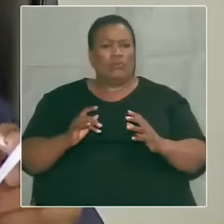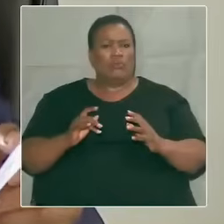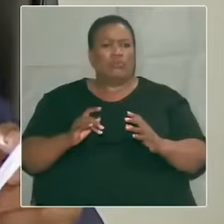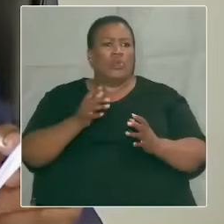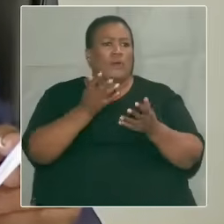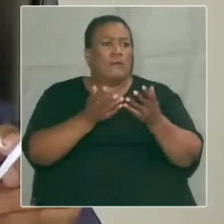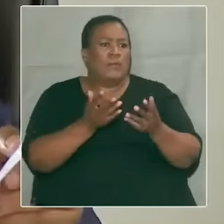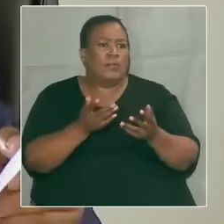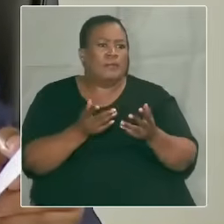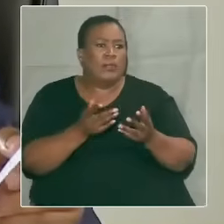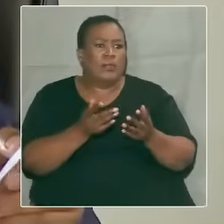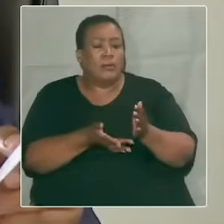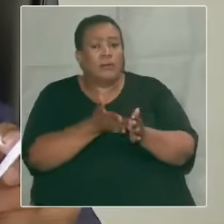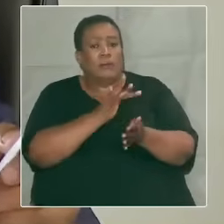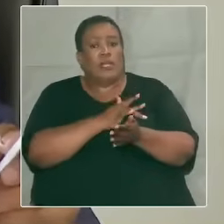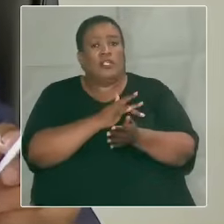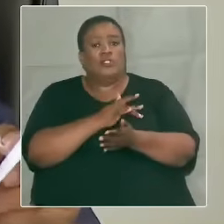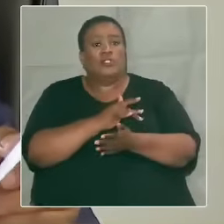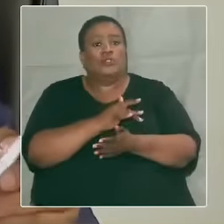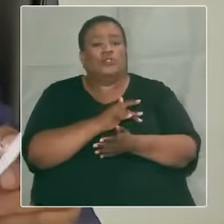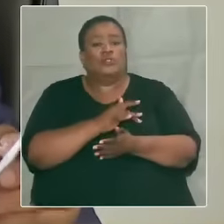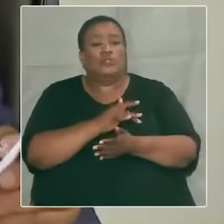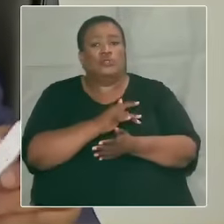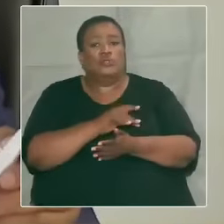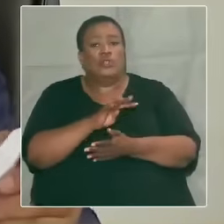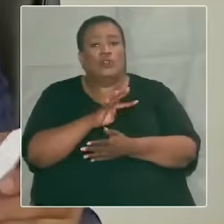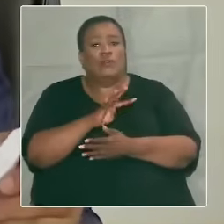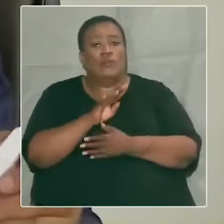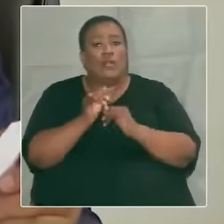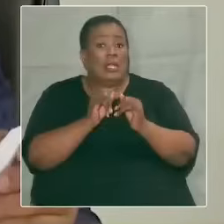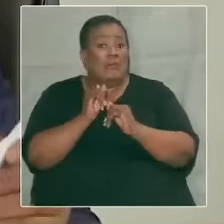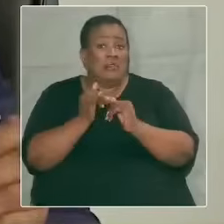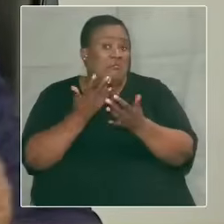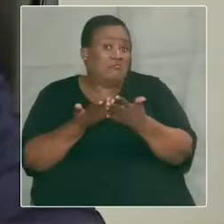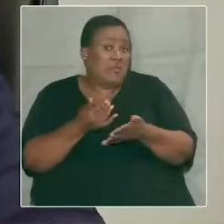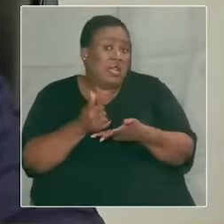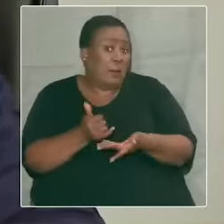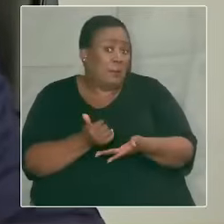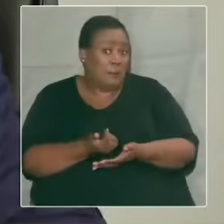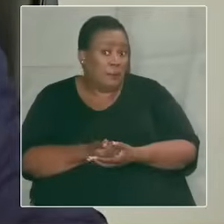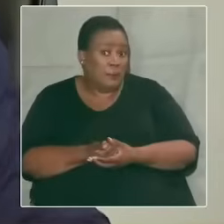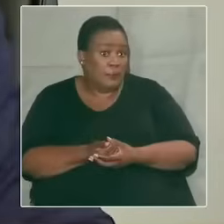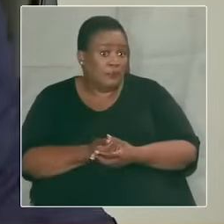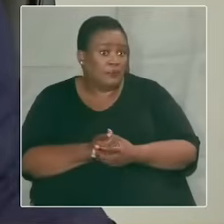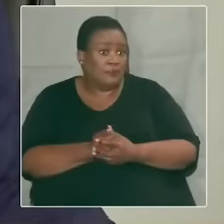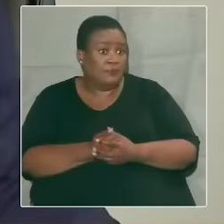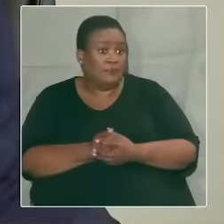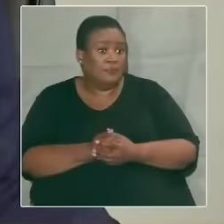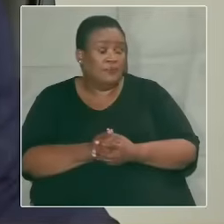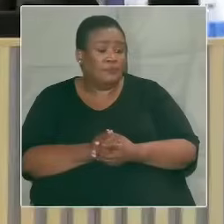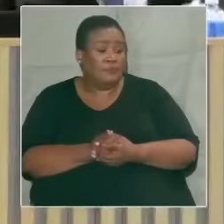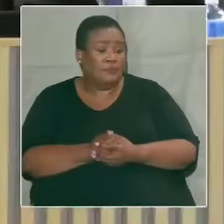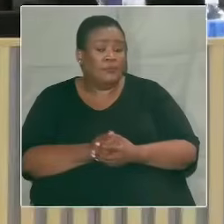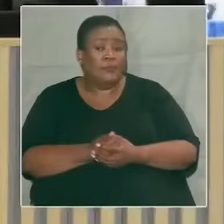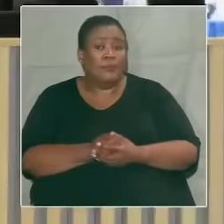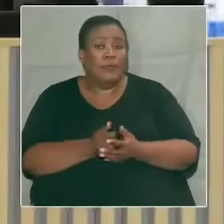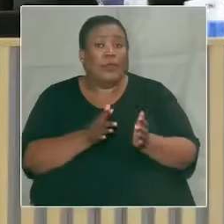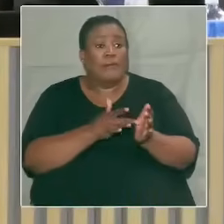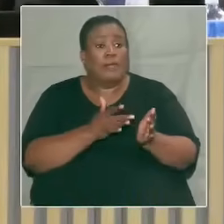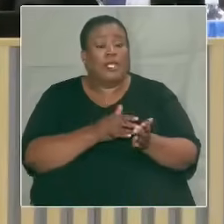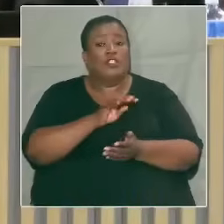Perhaps if you turn to page 411, it might assist. 411. 411.